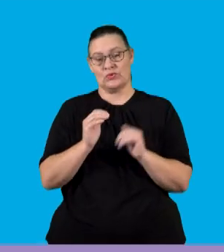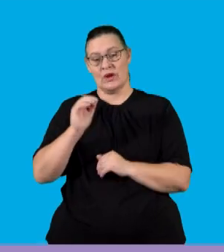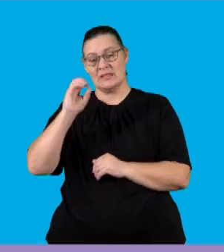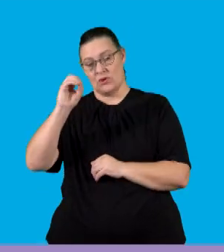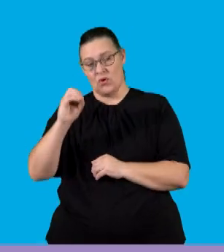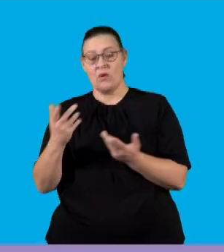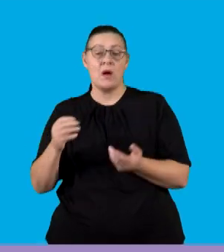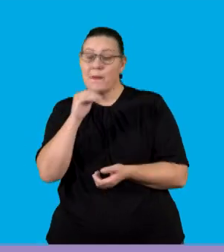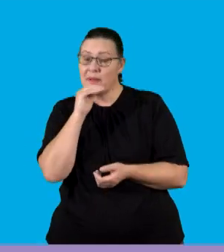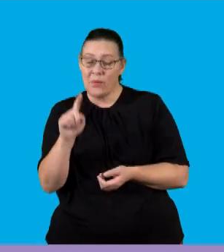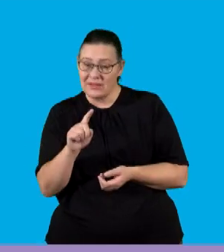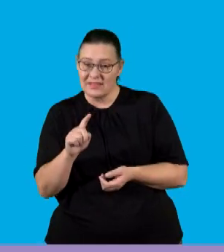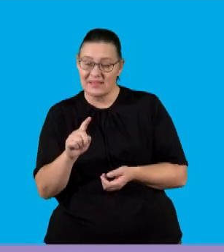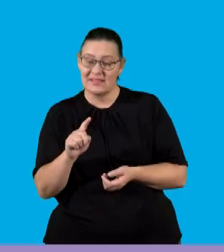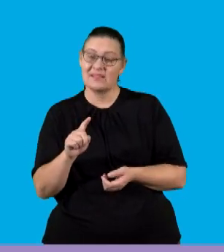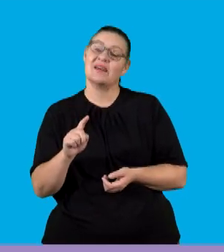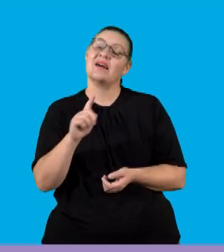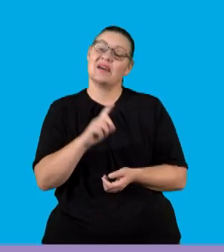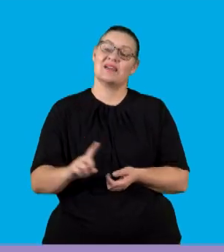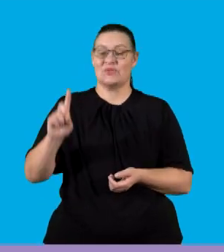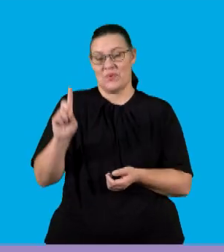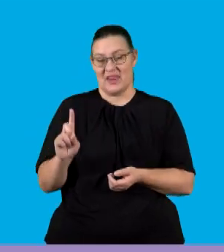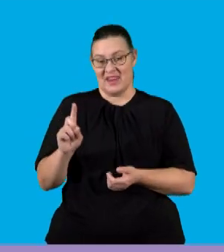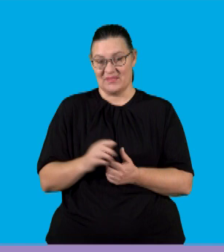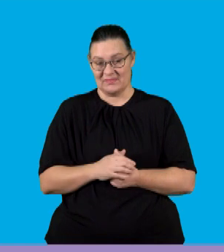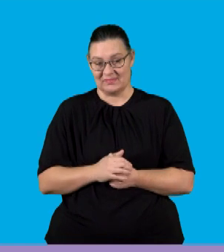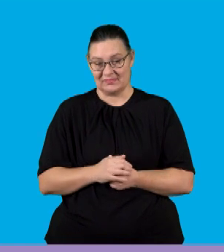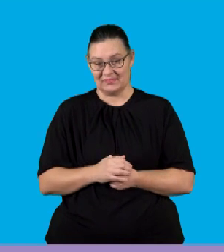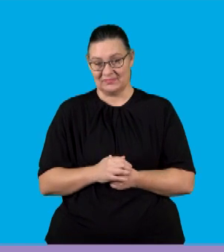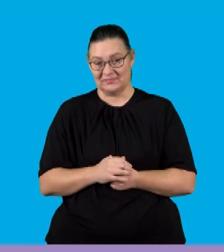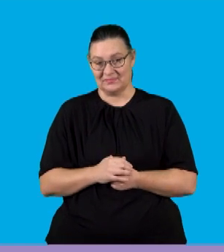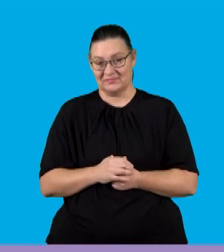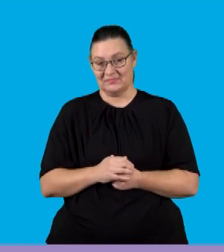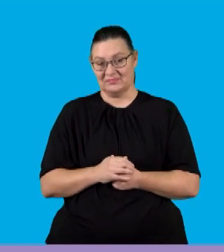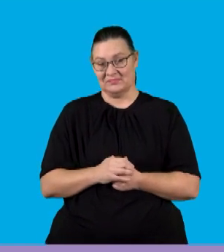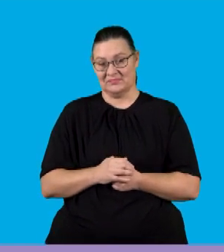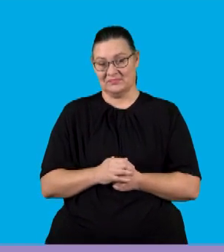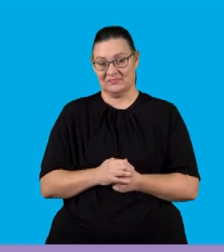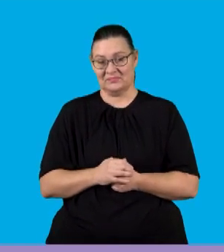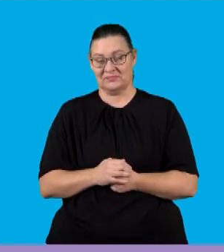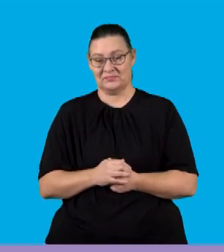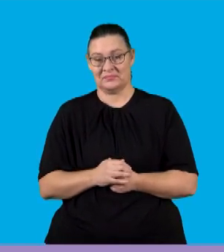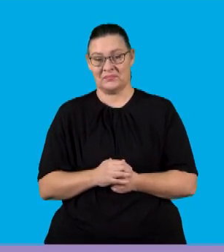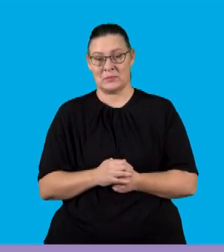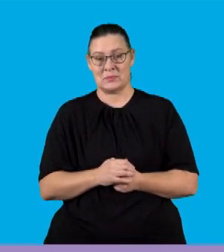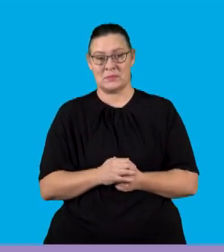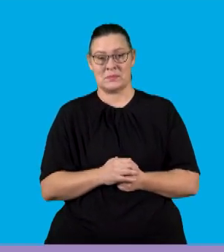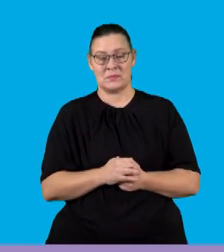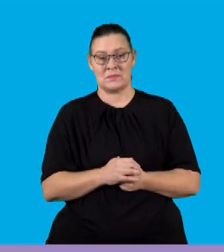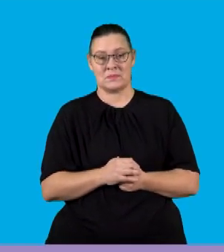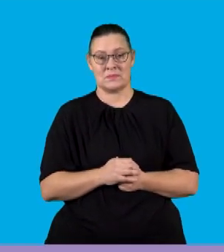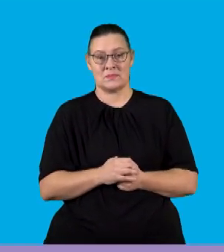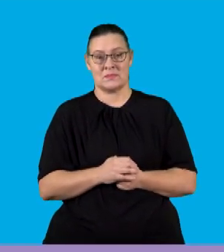multiplied by 0 is a 0, which again, because we have a number that is raised to the exponent 0,